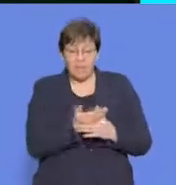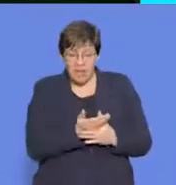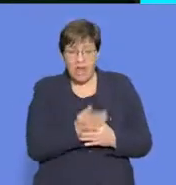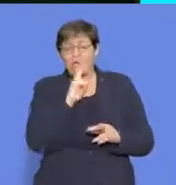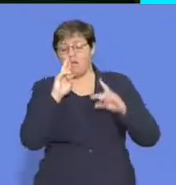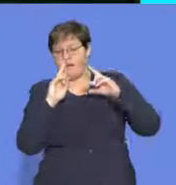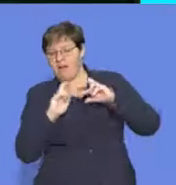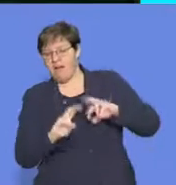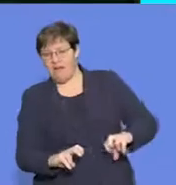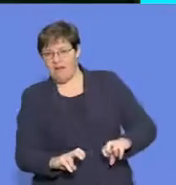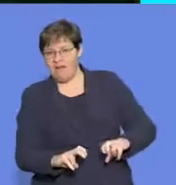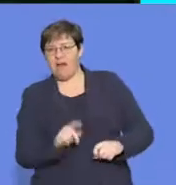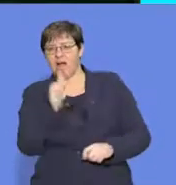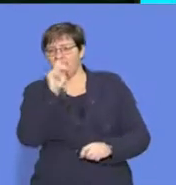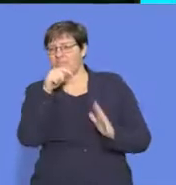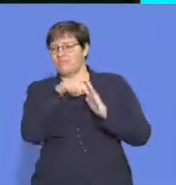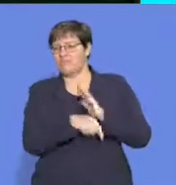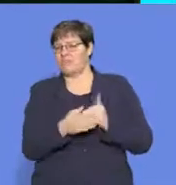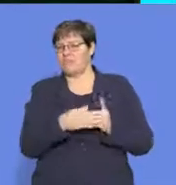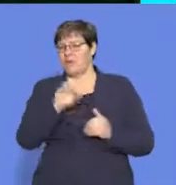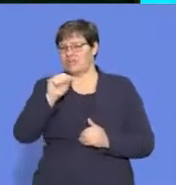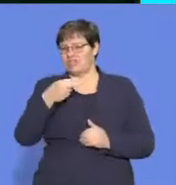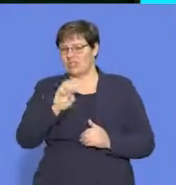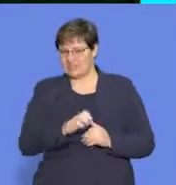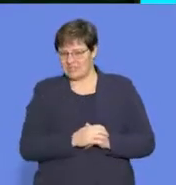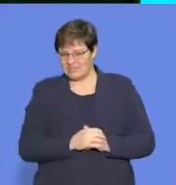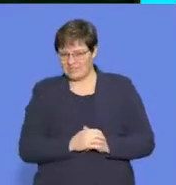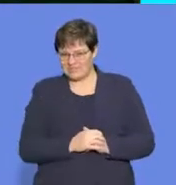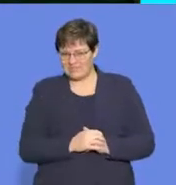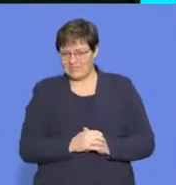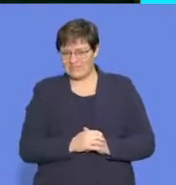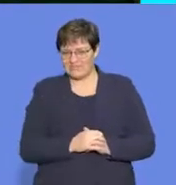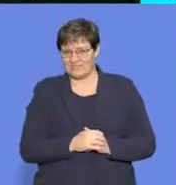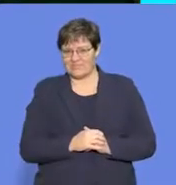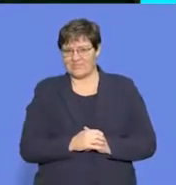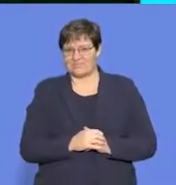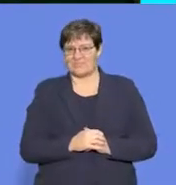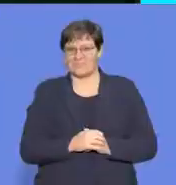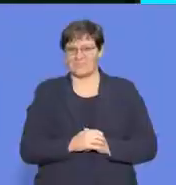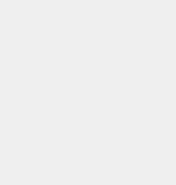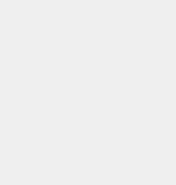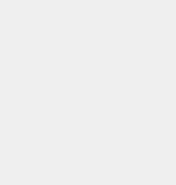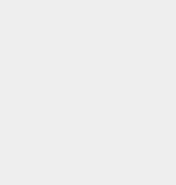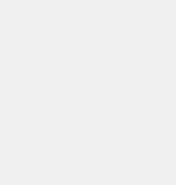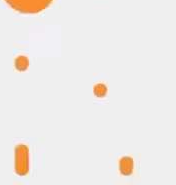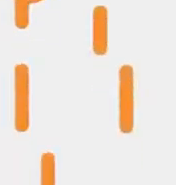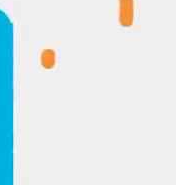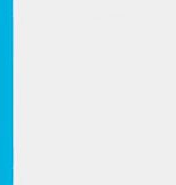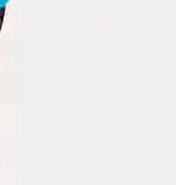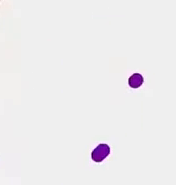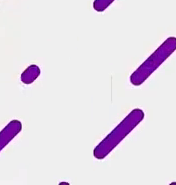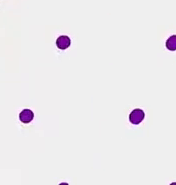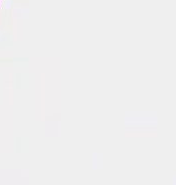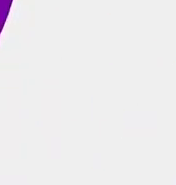back, we're going to investigate She in more detail. So see you after the break.